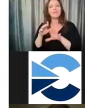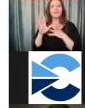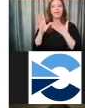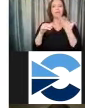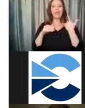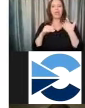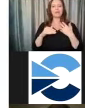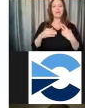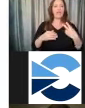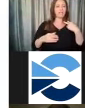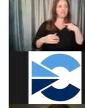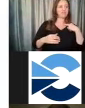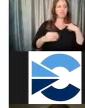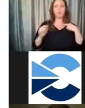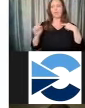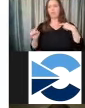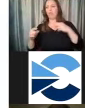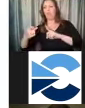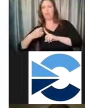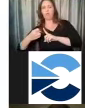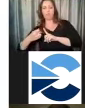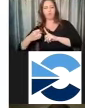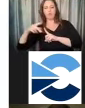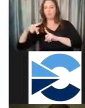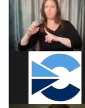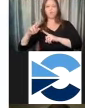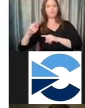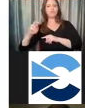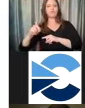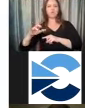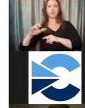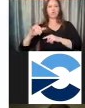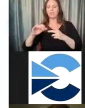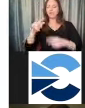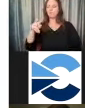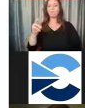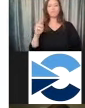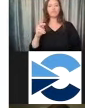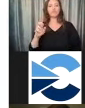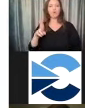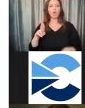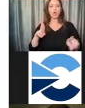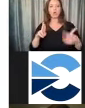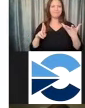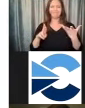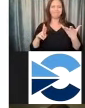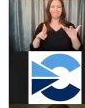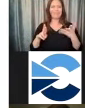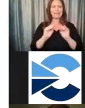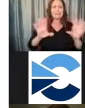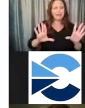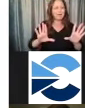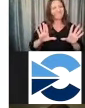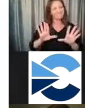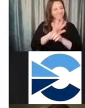binary victim and perpetrator, it might be beneficial for more studies to examine the psychometric properties of tools